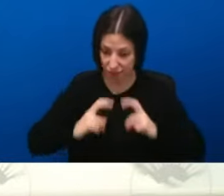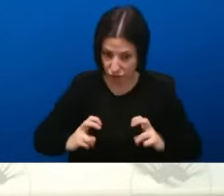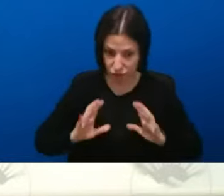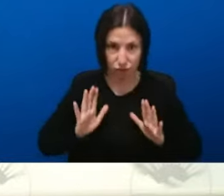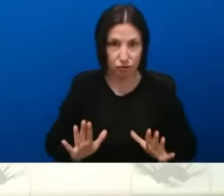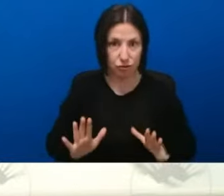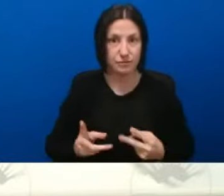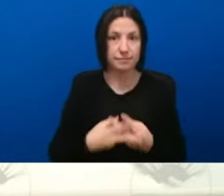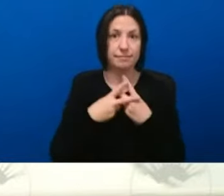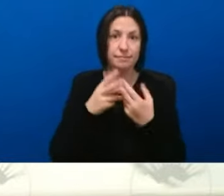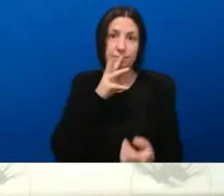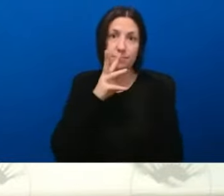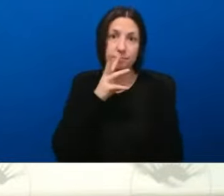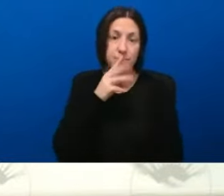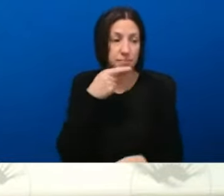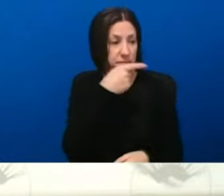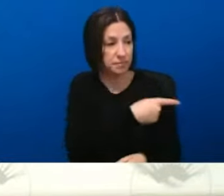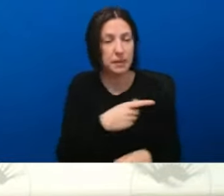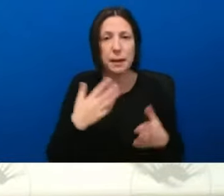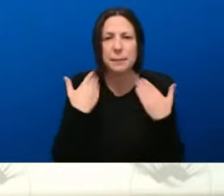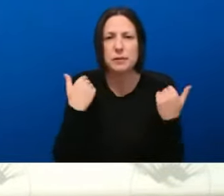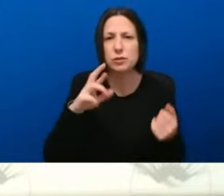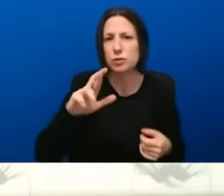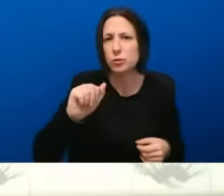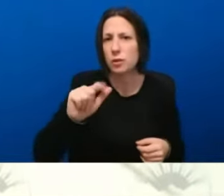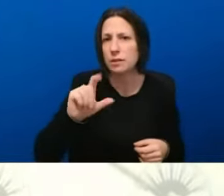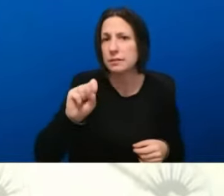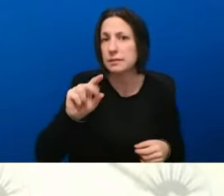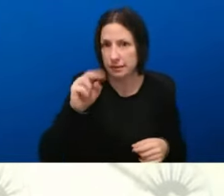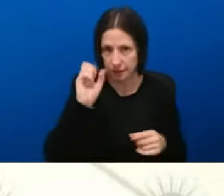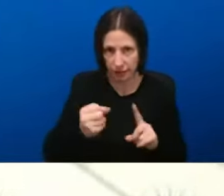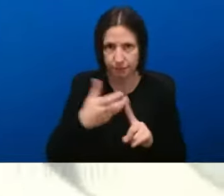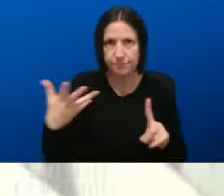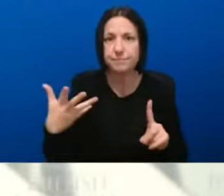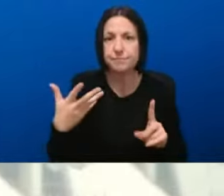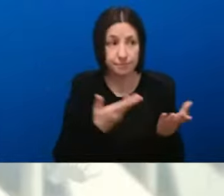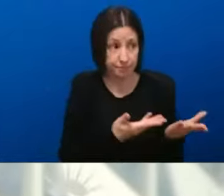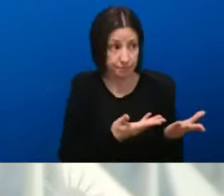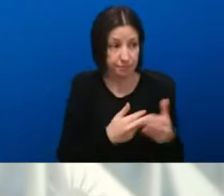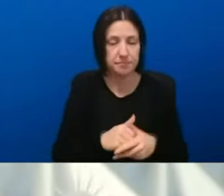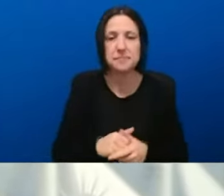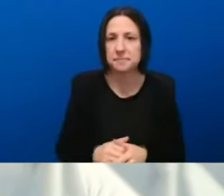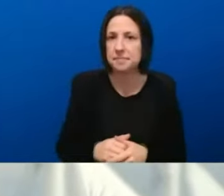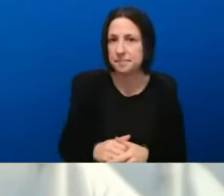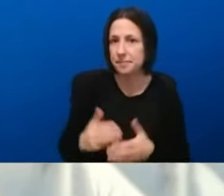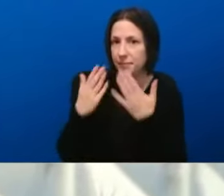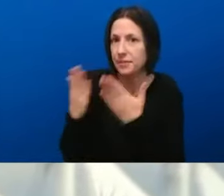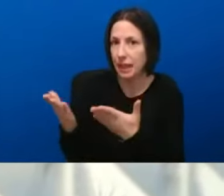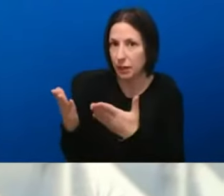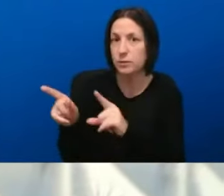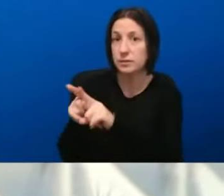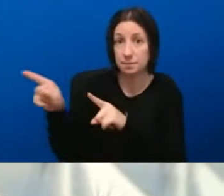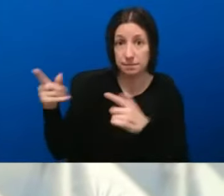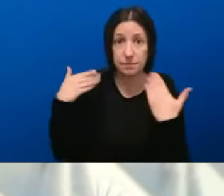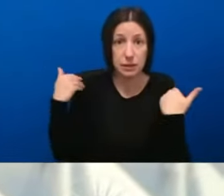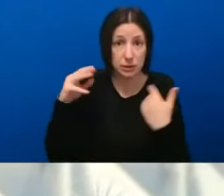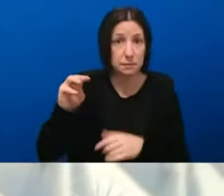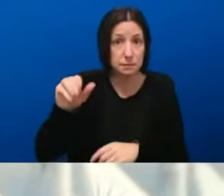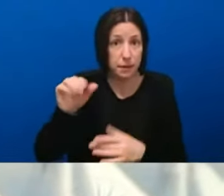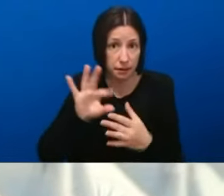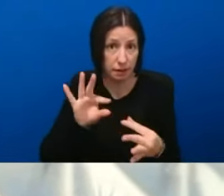Ralston can speak more specifically to this. Thank you very much.